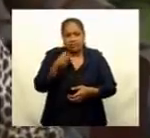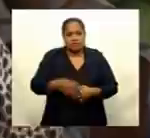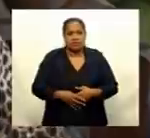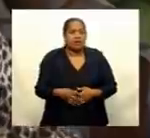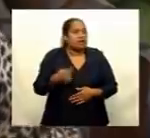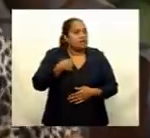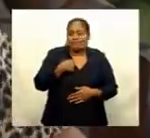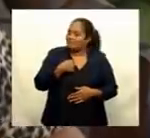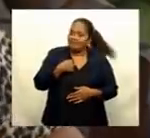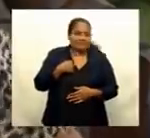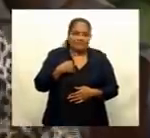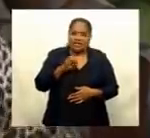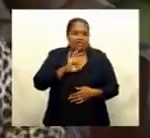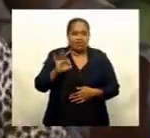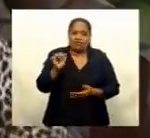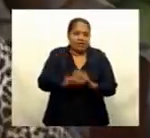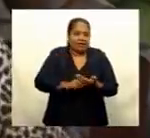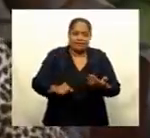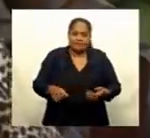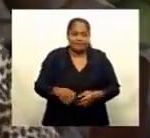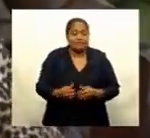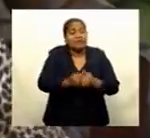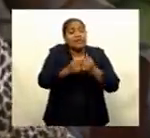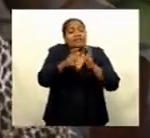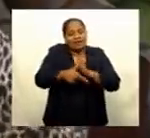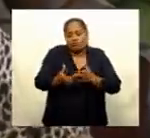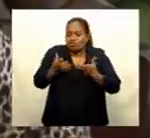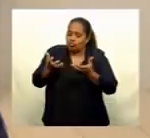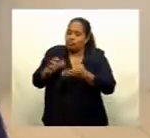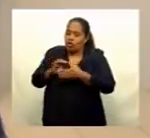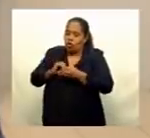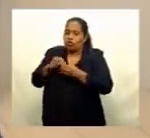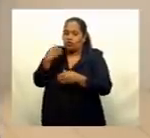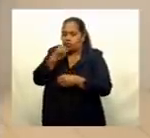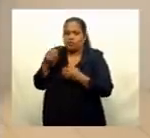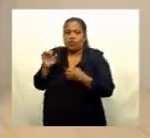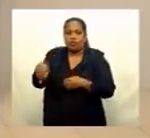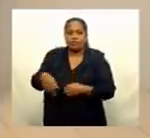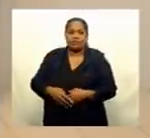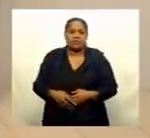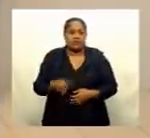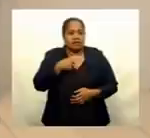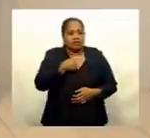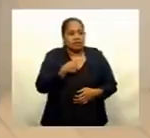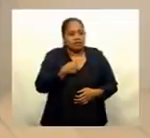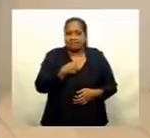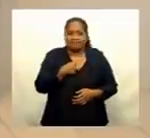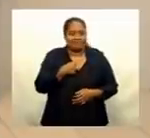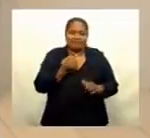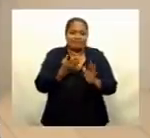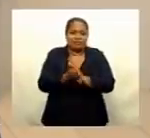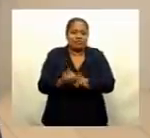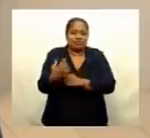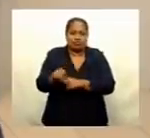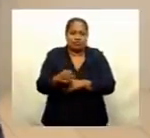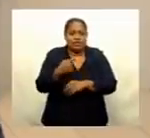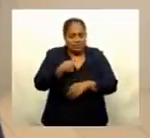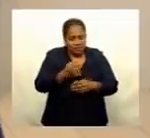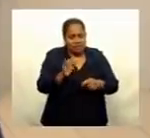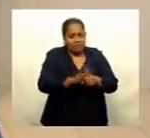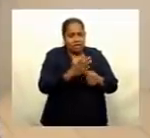don't buy fast food. Most of the time we cook our food at home. I'm not go to any fast food restaurant. I'm just making it